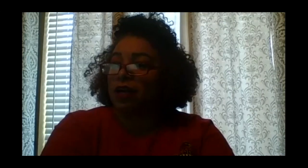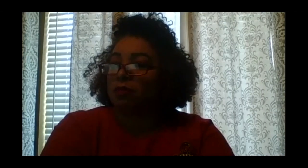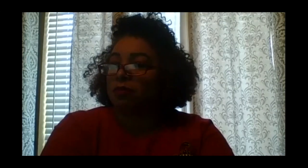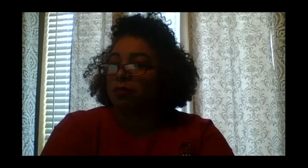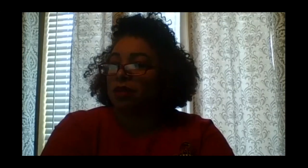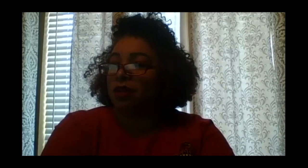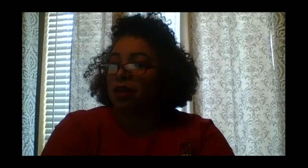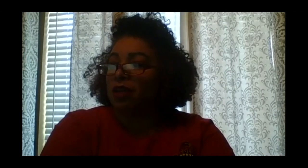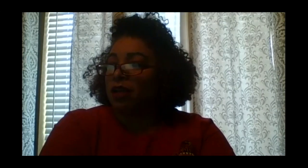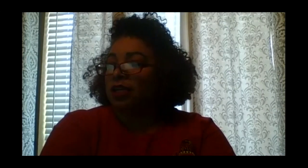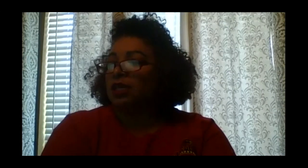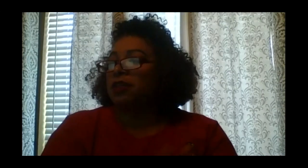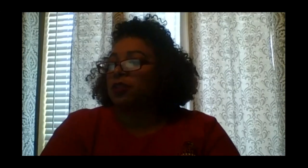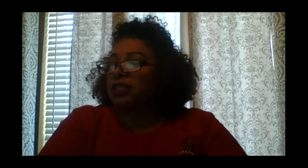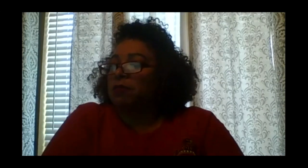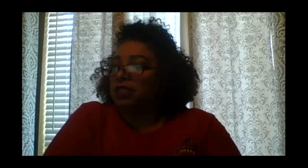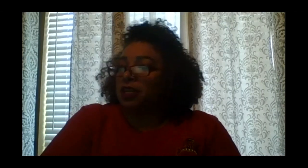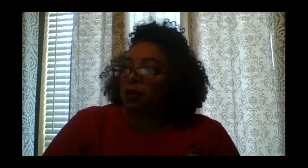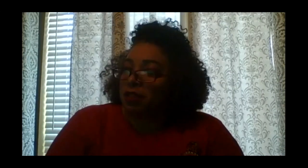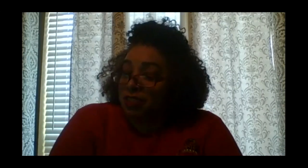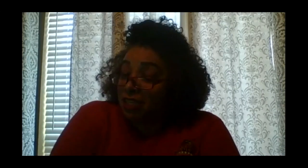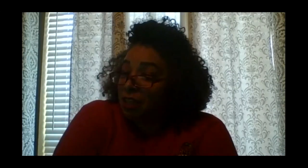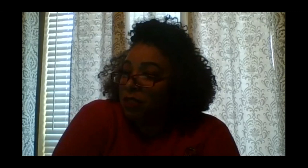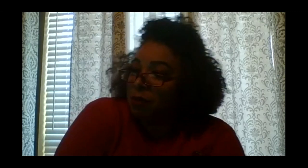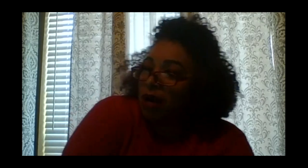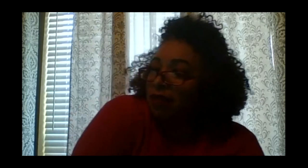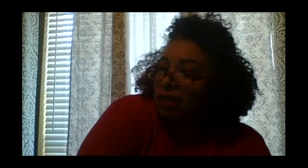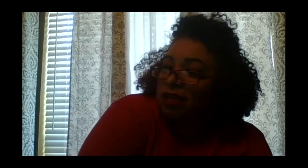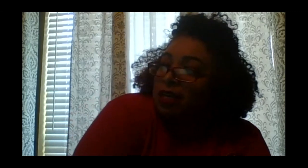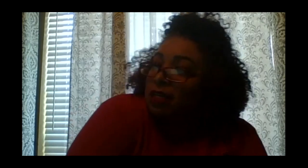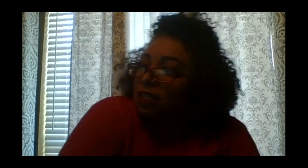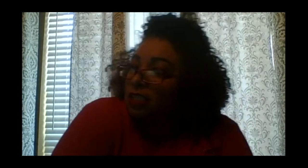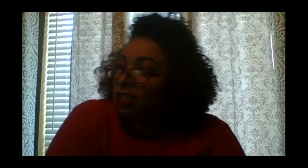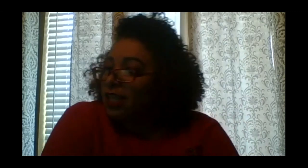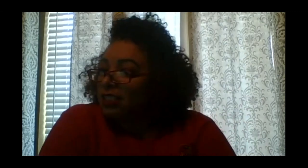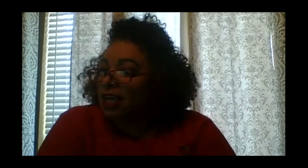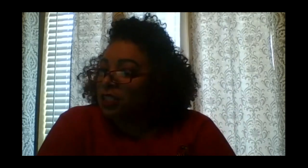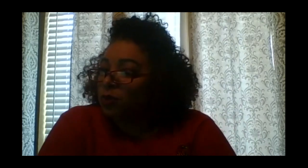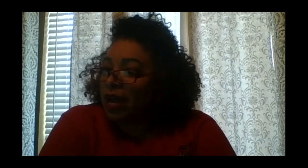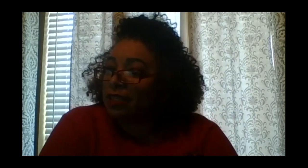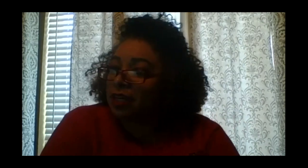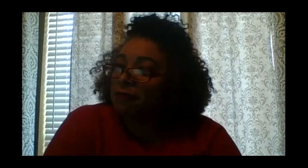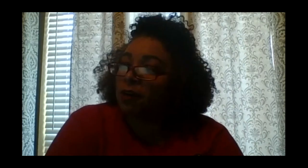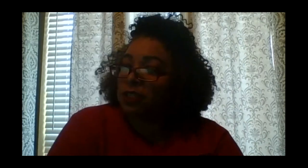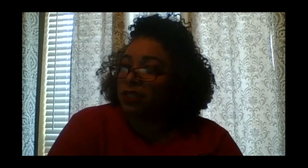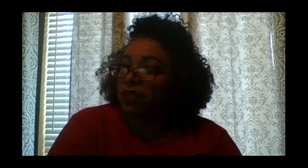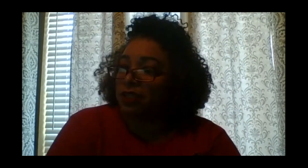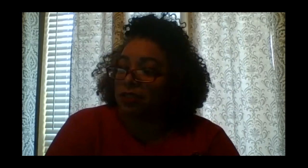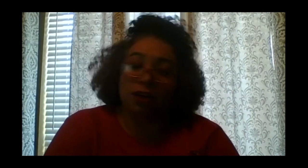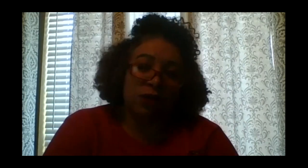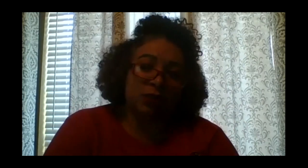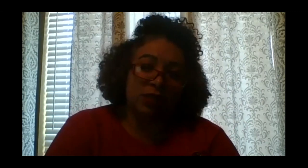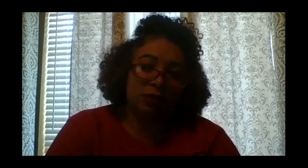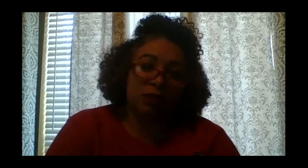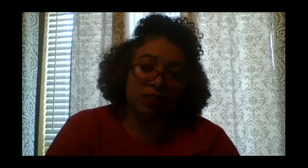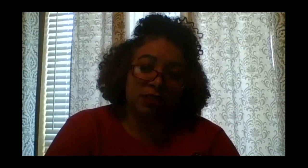here, Bethany, because some students have been sending them to me privately. Does the Texas Hazelwood Act cover graduate studies